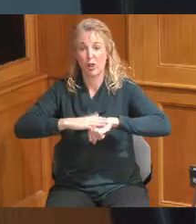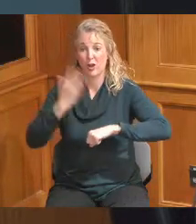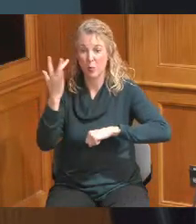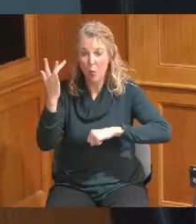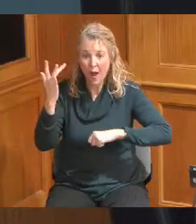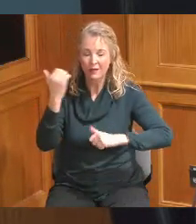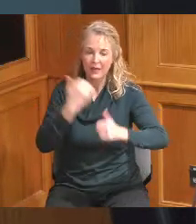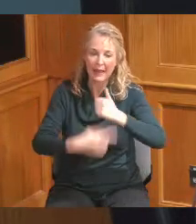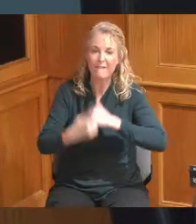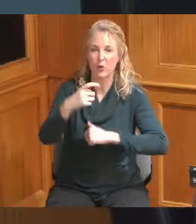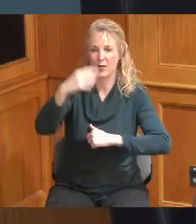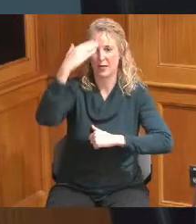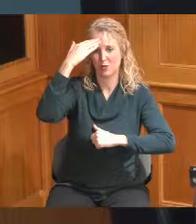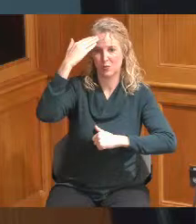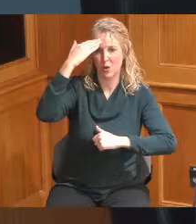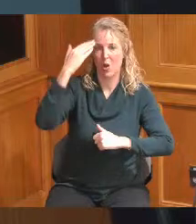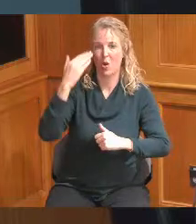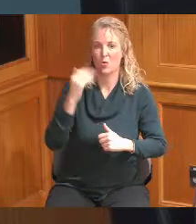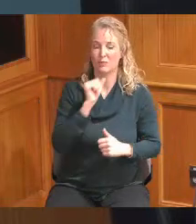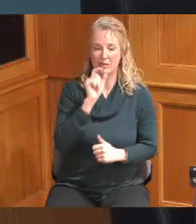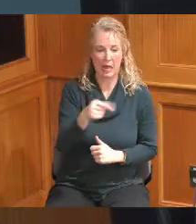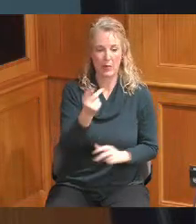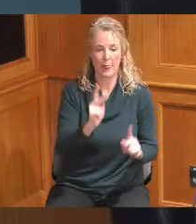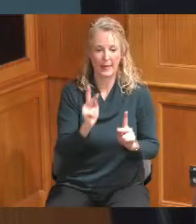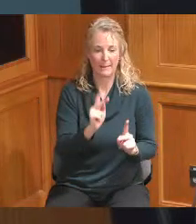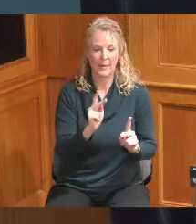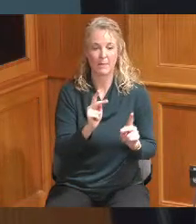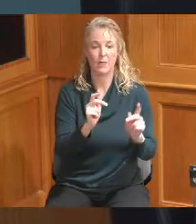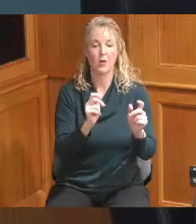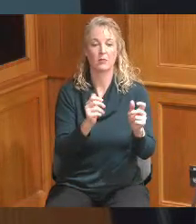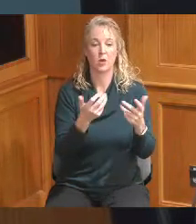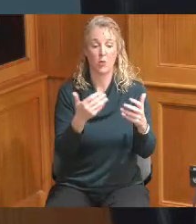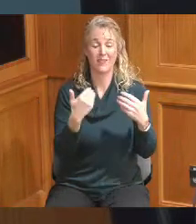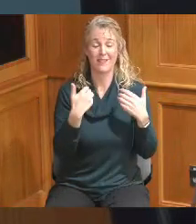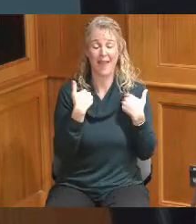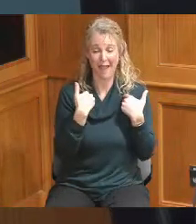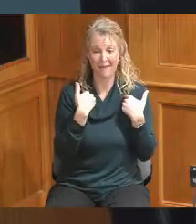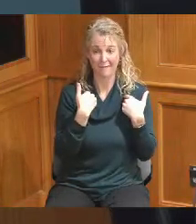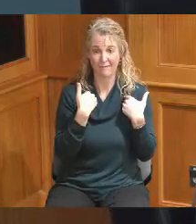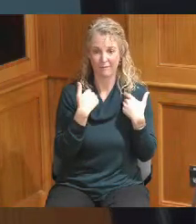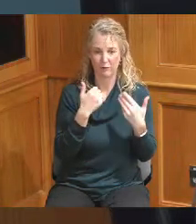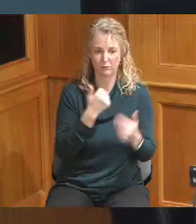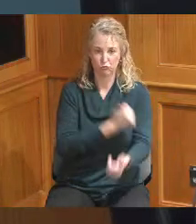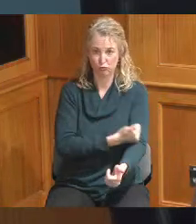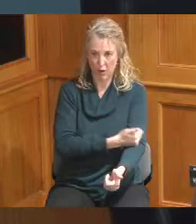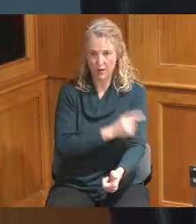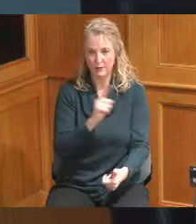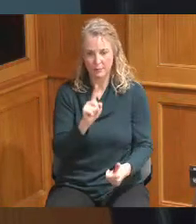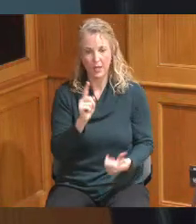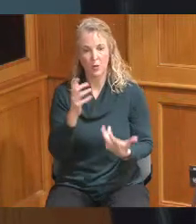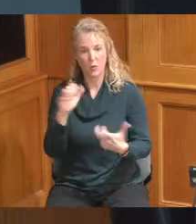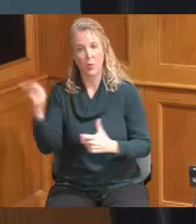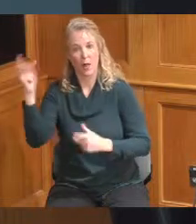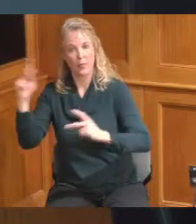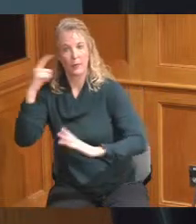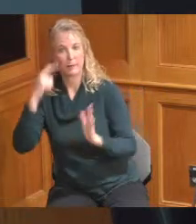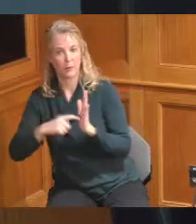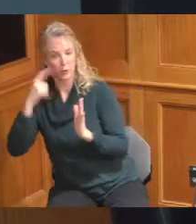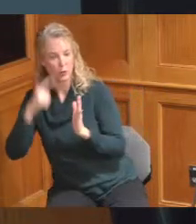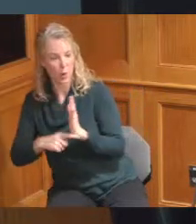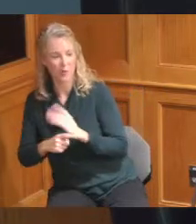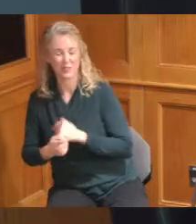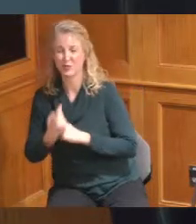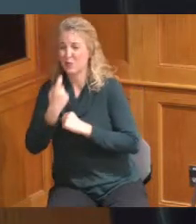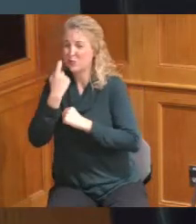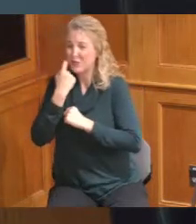families, to make sure that they are aware that things are very deadly right now out in the community. And we've seen over the last